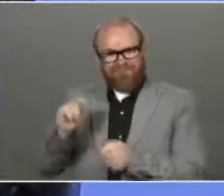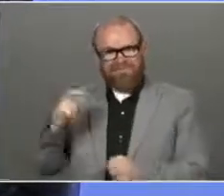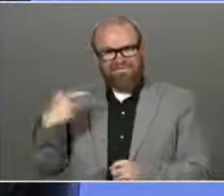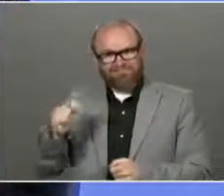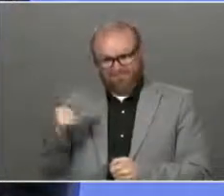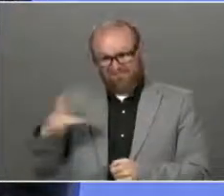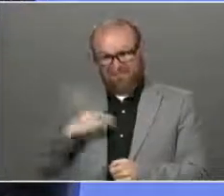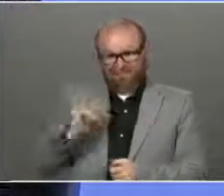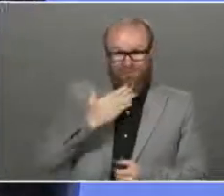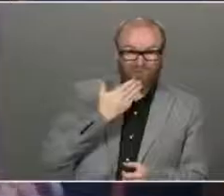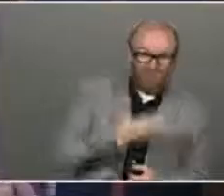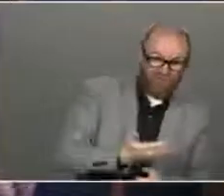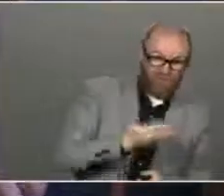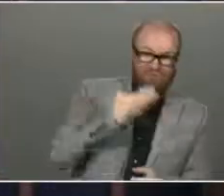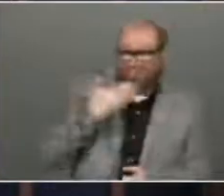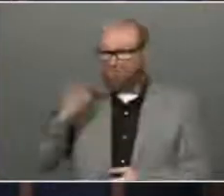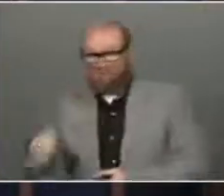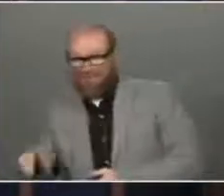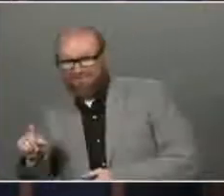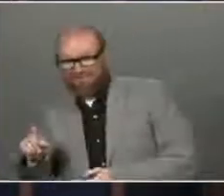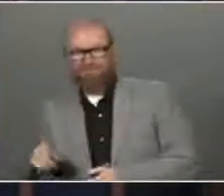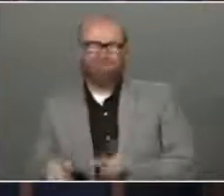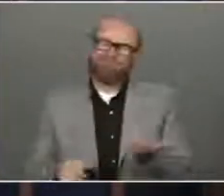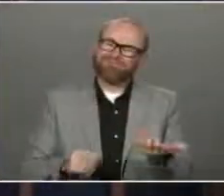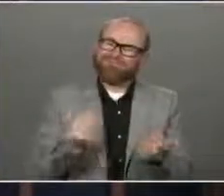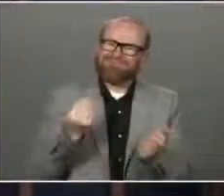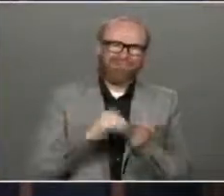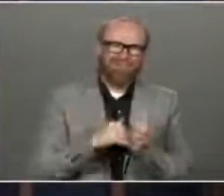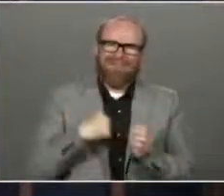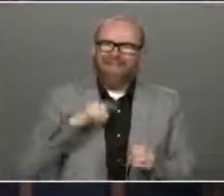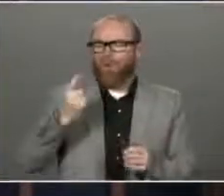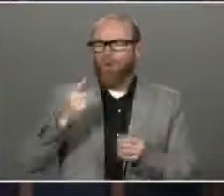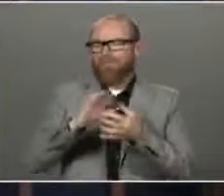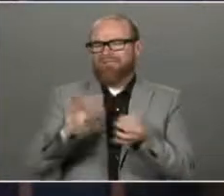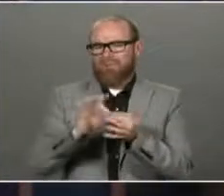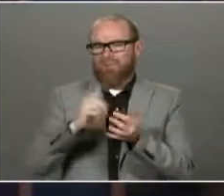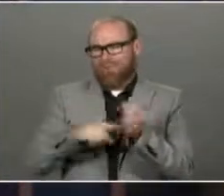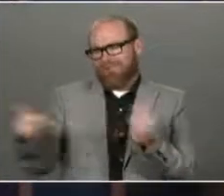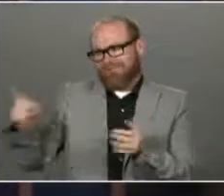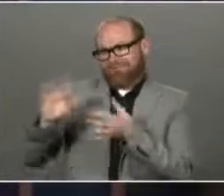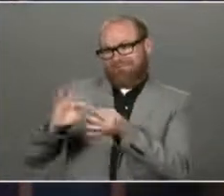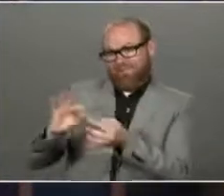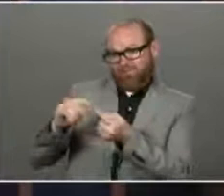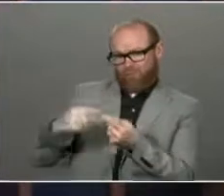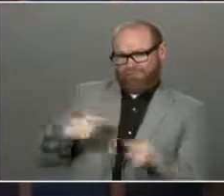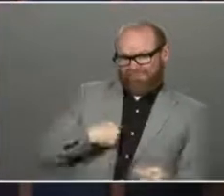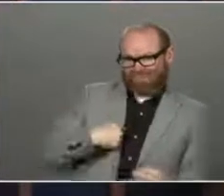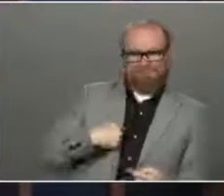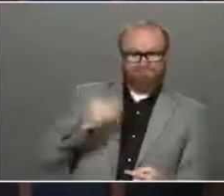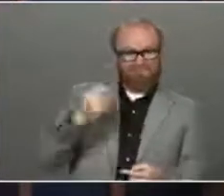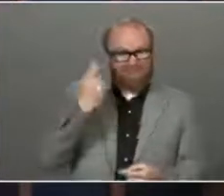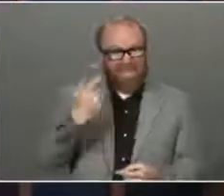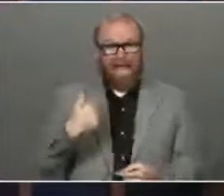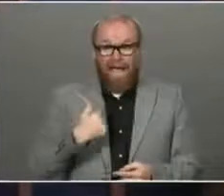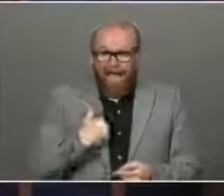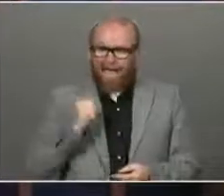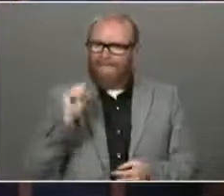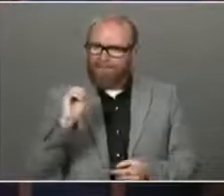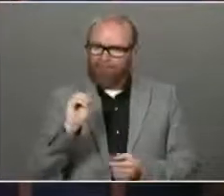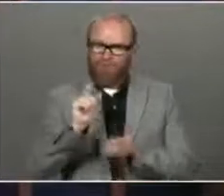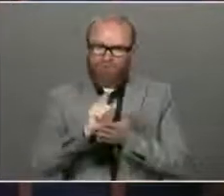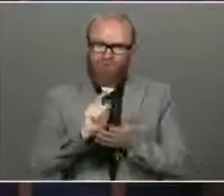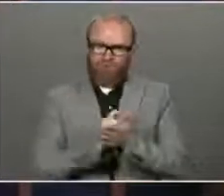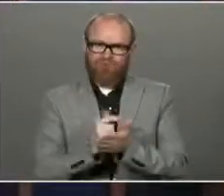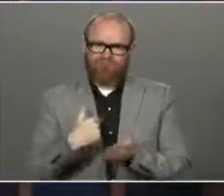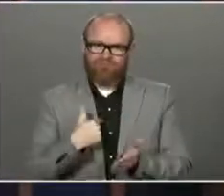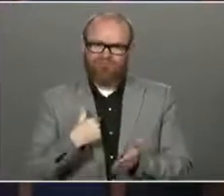this country? Well, again, I can only say what he said to me, and I've been very clear on my position. I'm an attorney. I ran